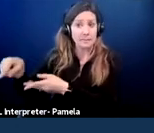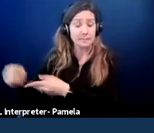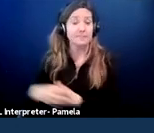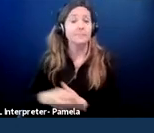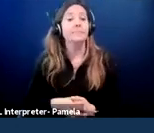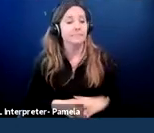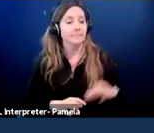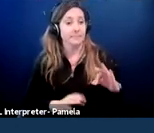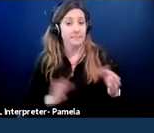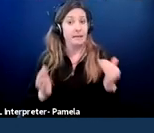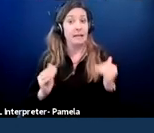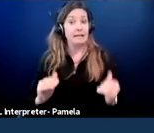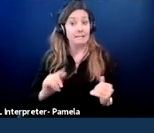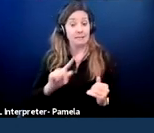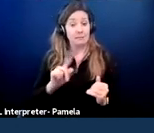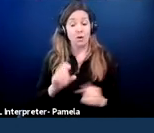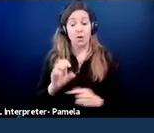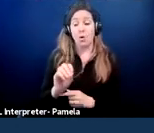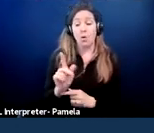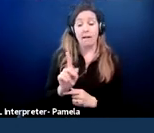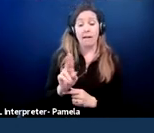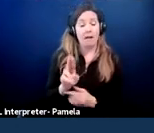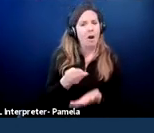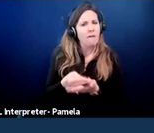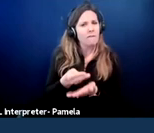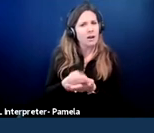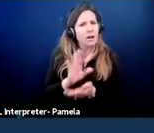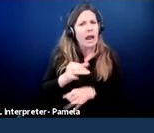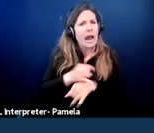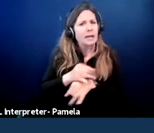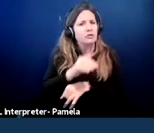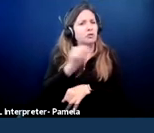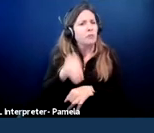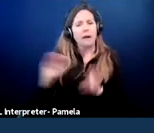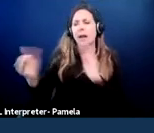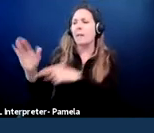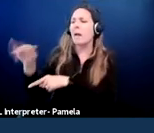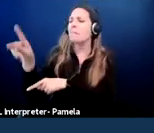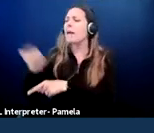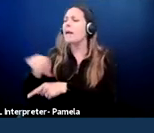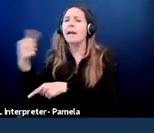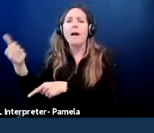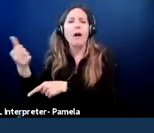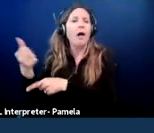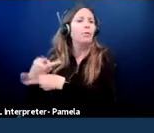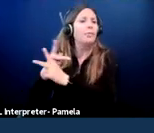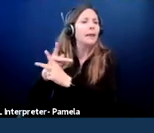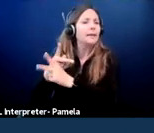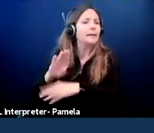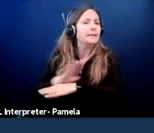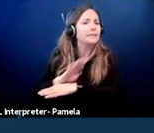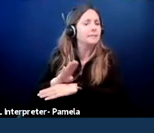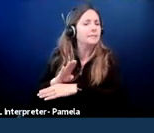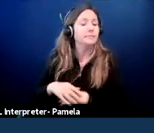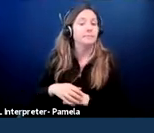next question. How do OKR Financial's interest rates compare to banks and other lending institutions? So compared to